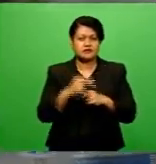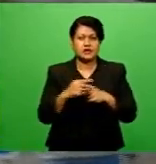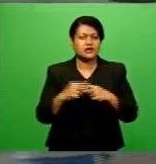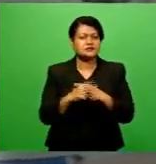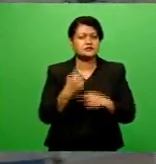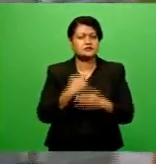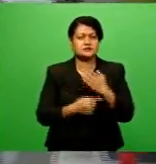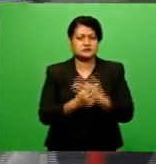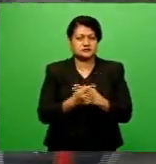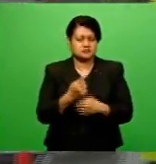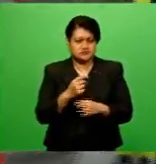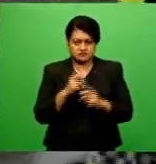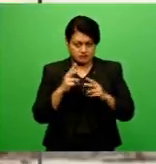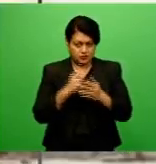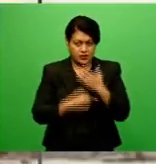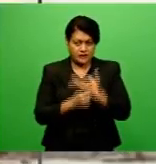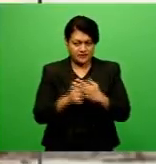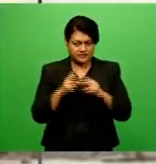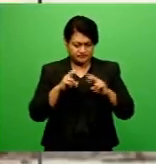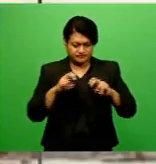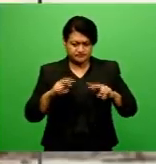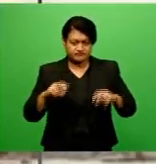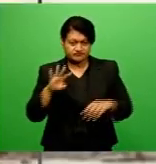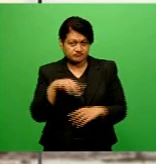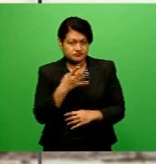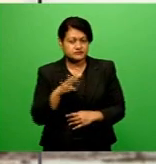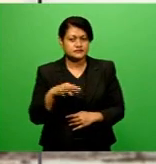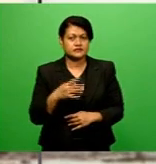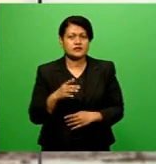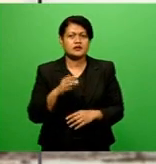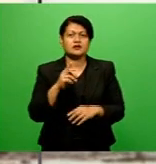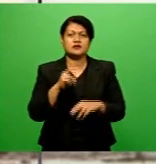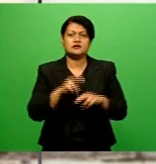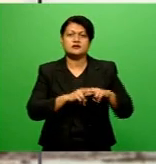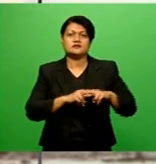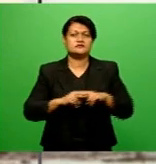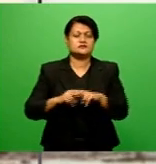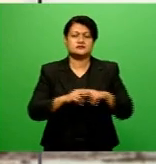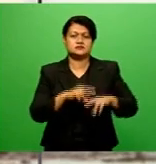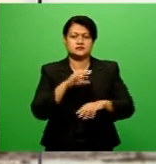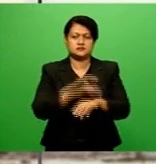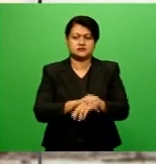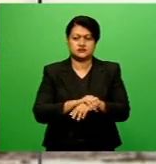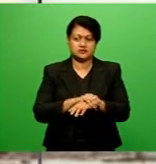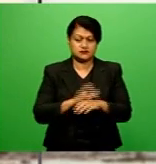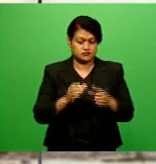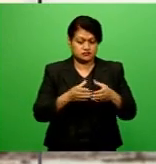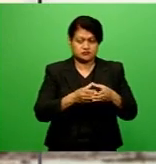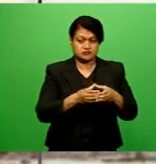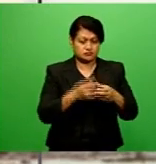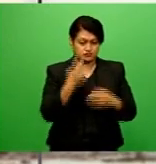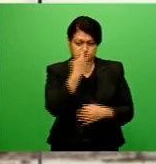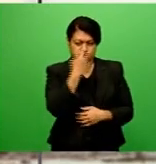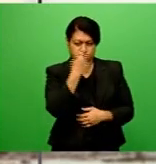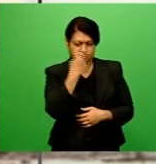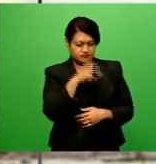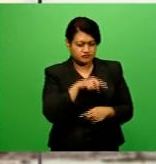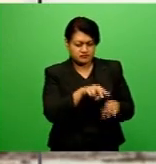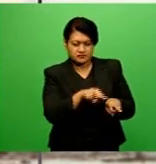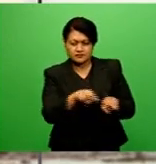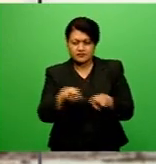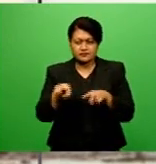were inspected. The Fiji police force will closely monitor the movement of people to various